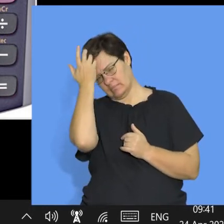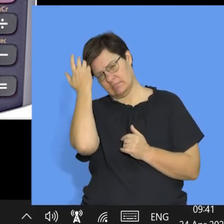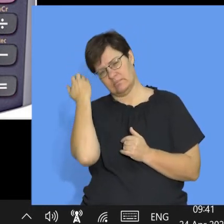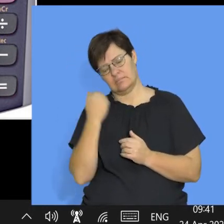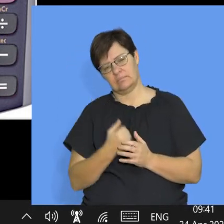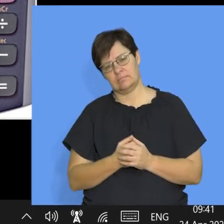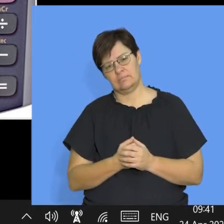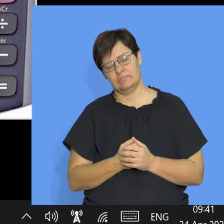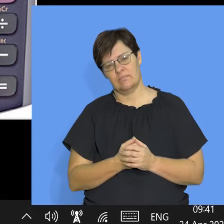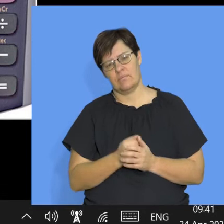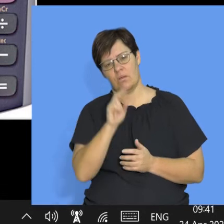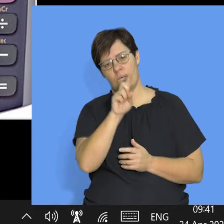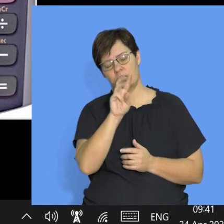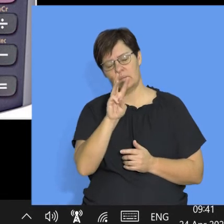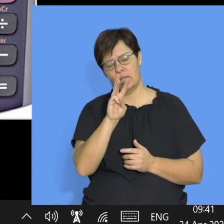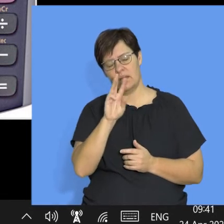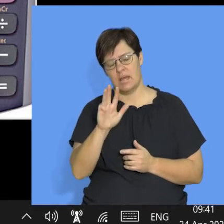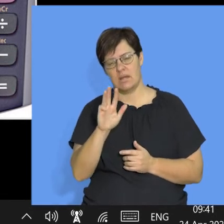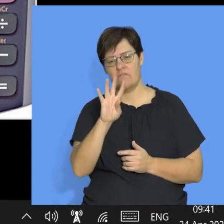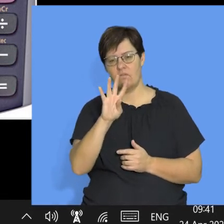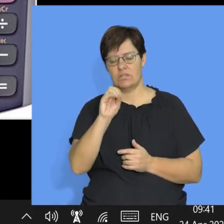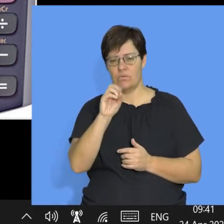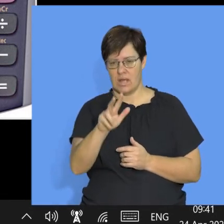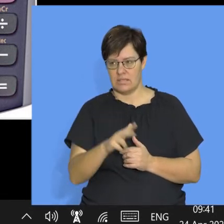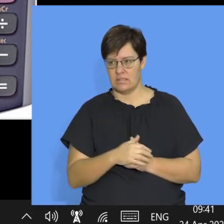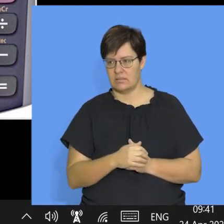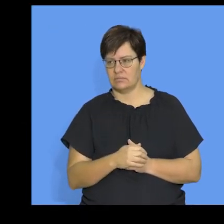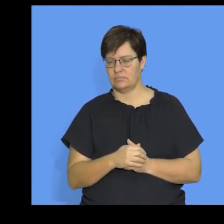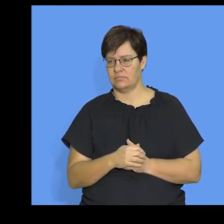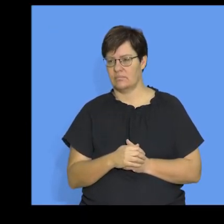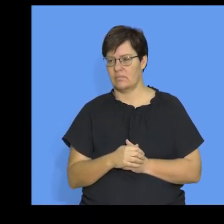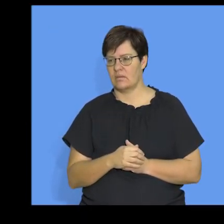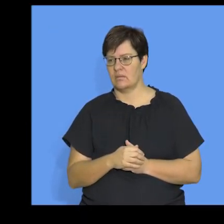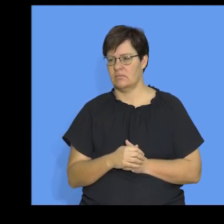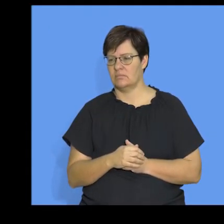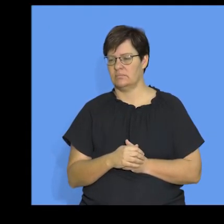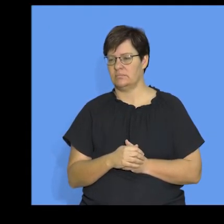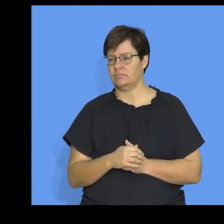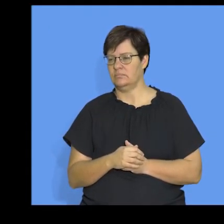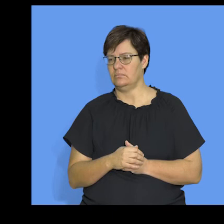It was 129,408. Let's just check that figure.